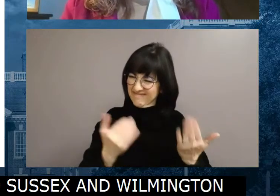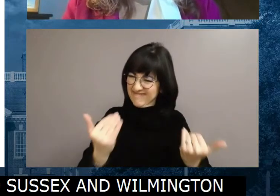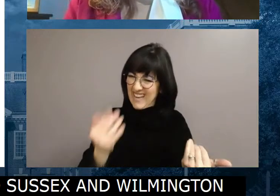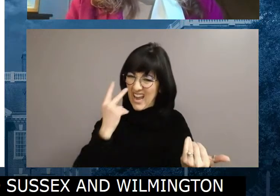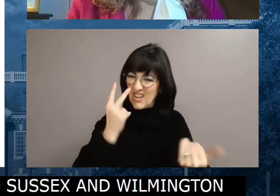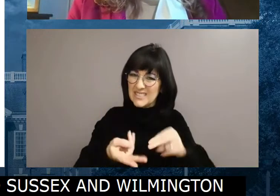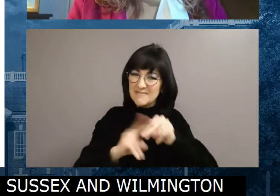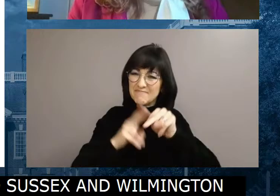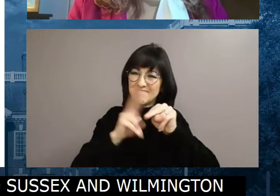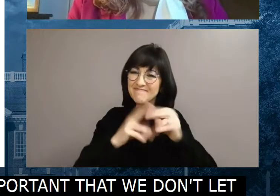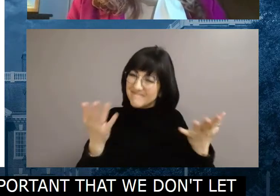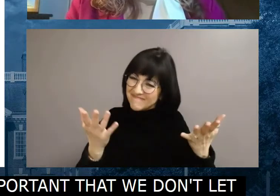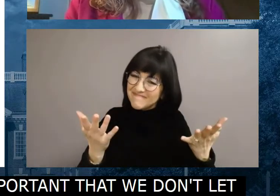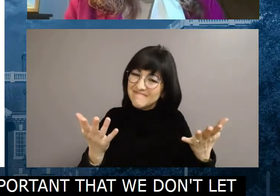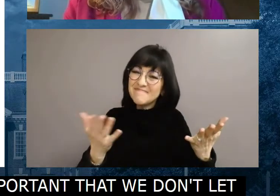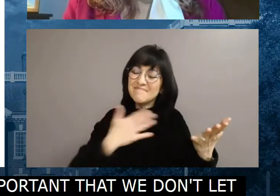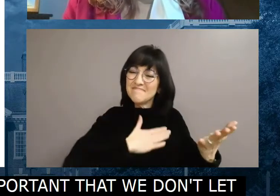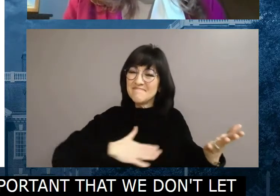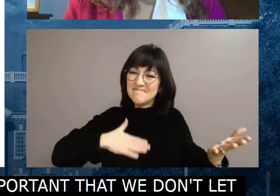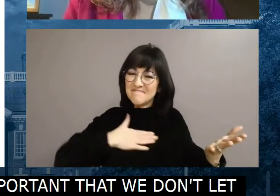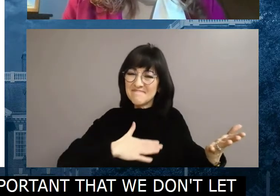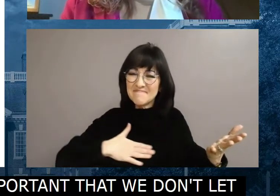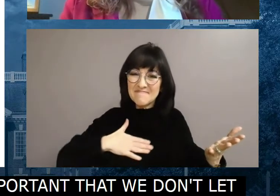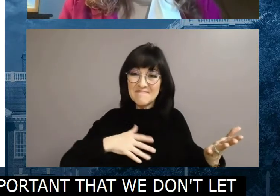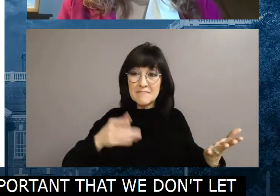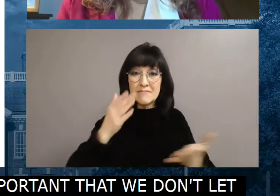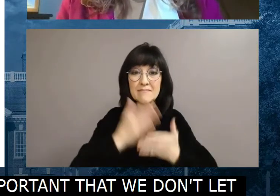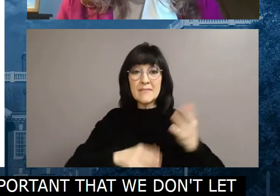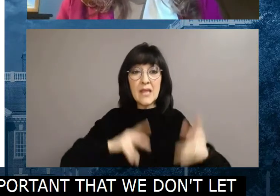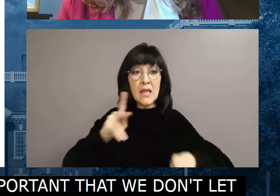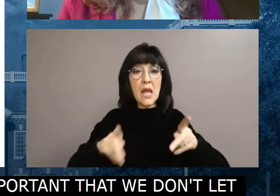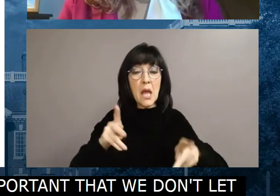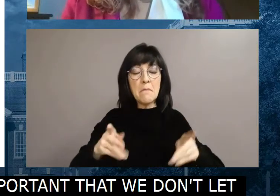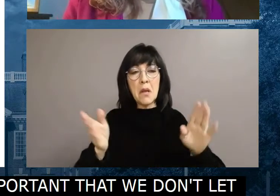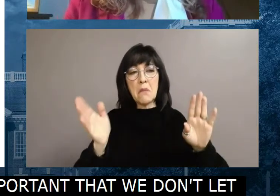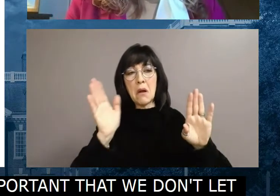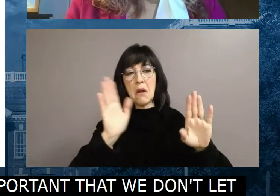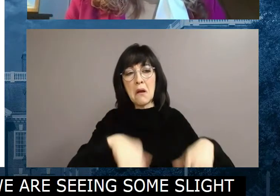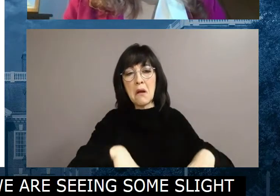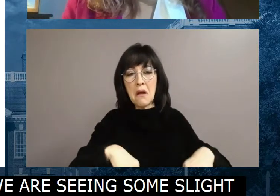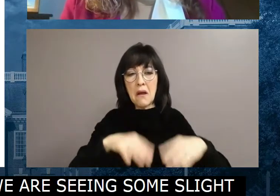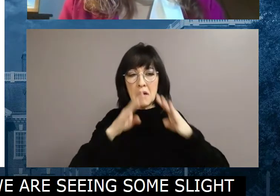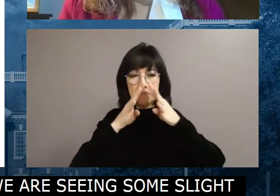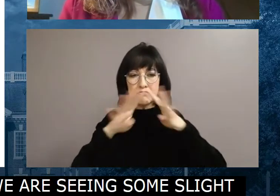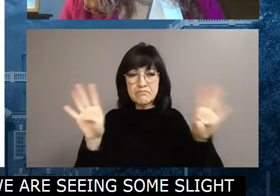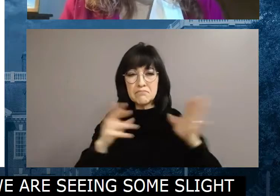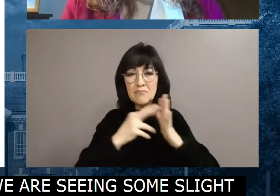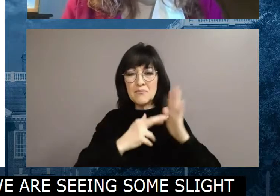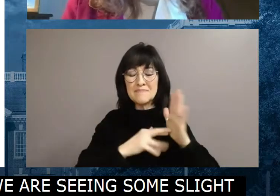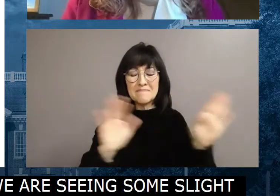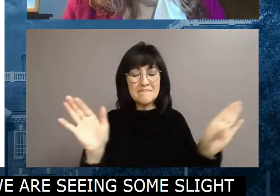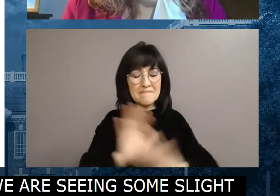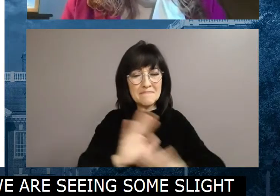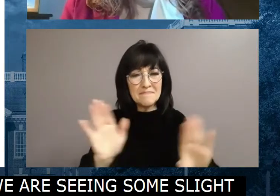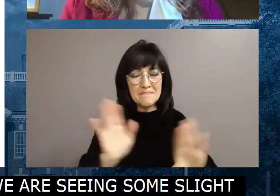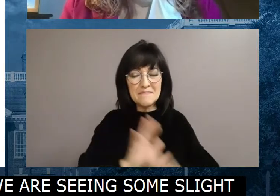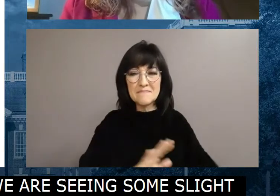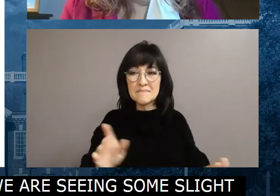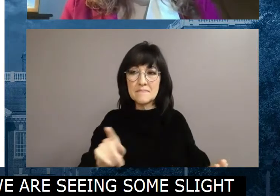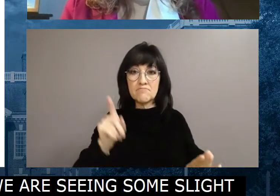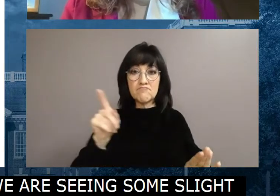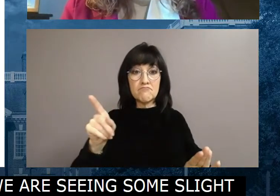point, as we are seeing some slight increases. And I want to shift a little to talk about variants,